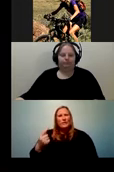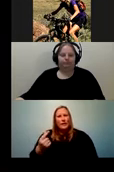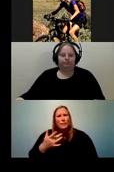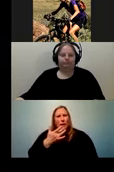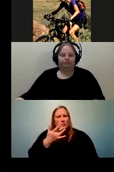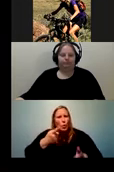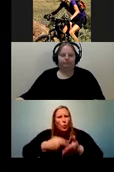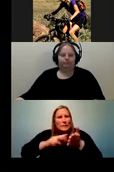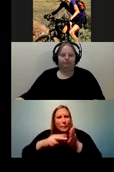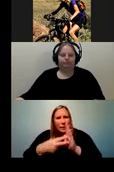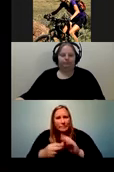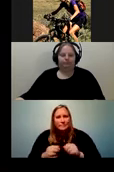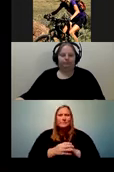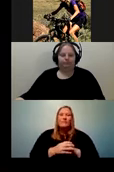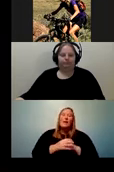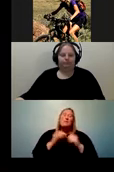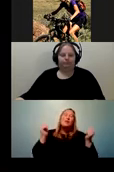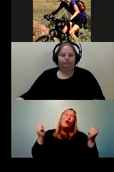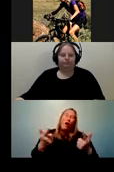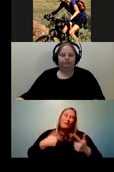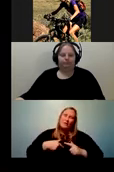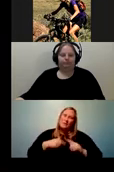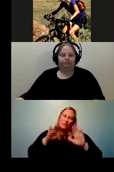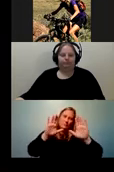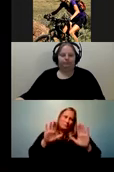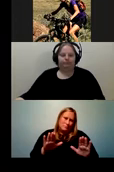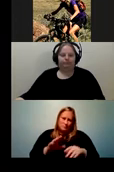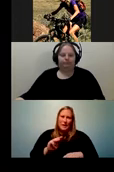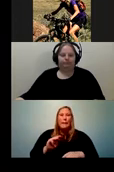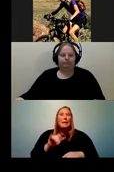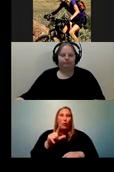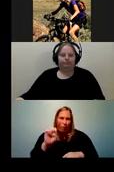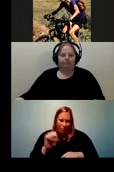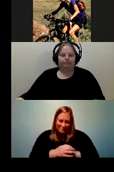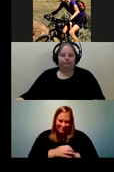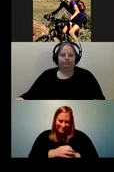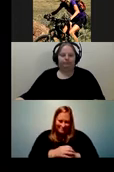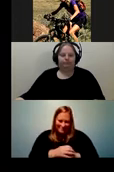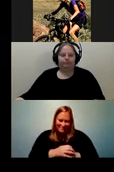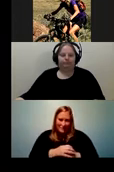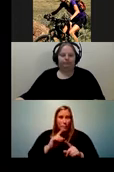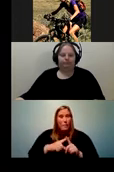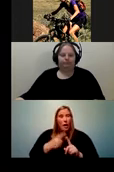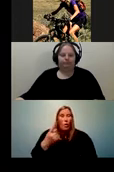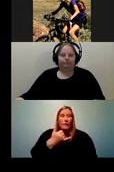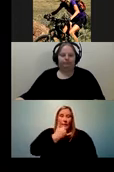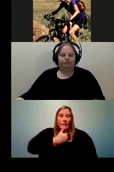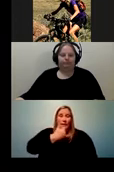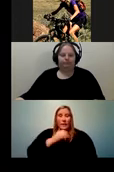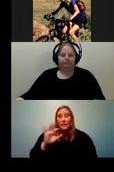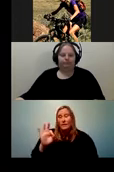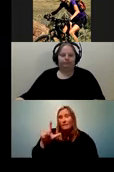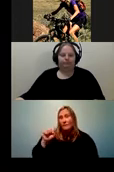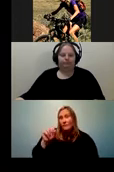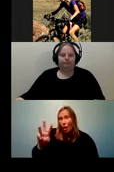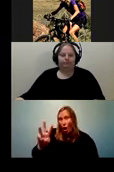I think we're all miracles. Each and every one of you out there is a miracle, all right? And we all have this flaw. When we hear something that